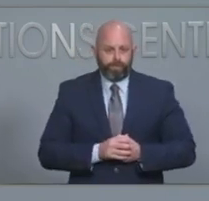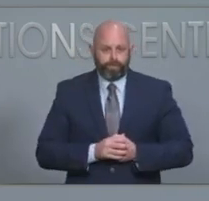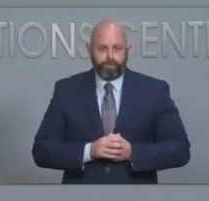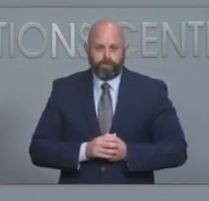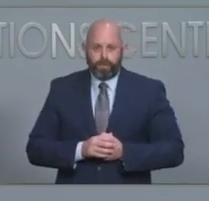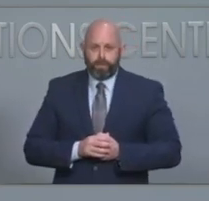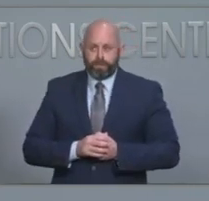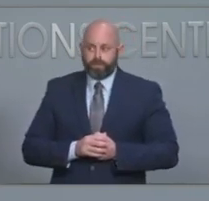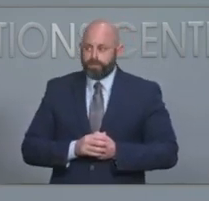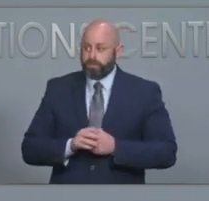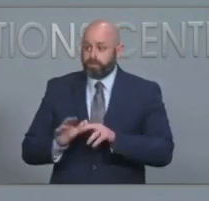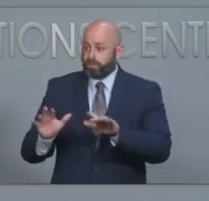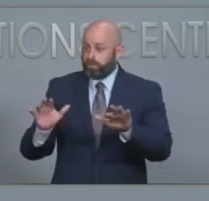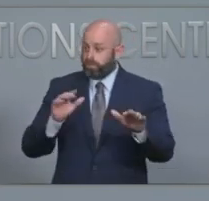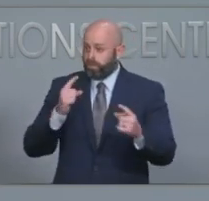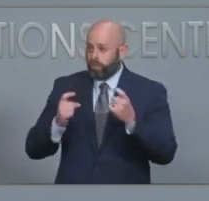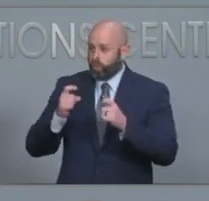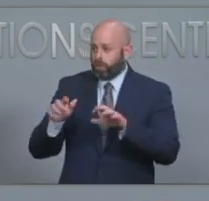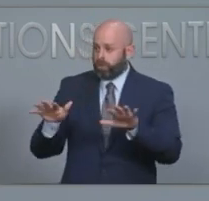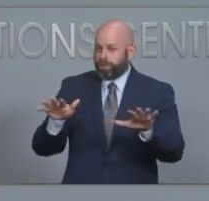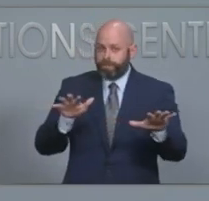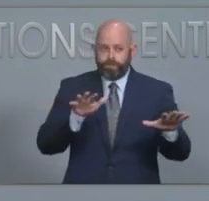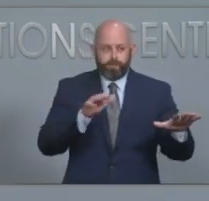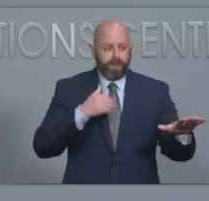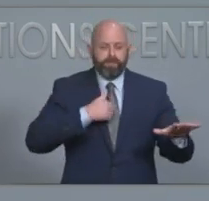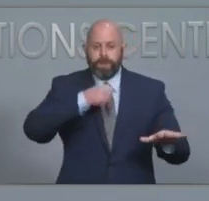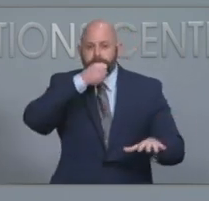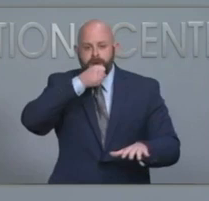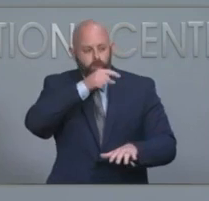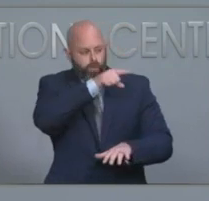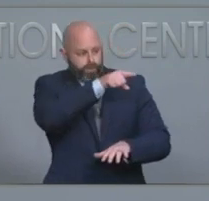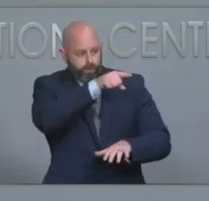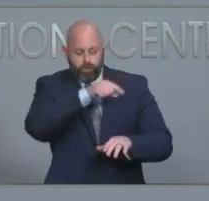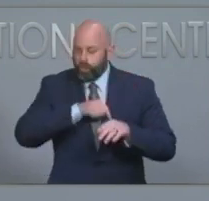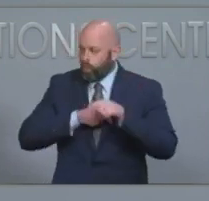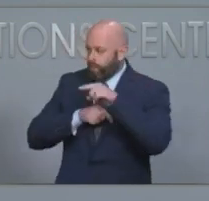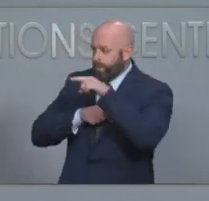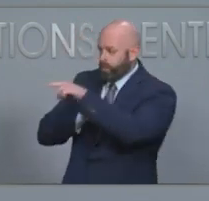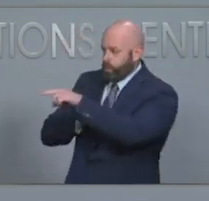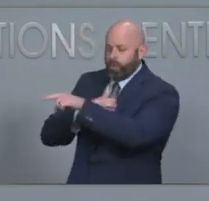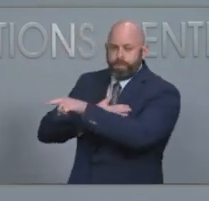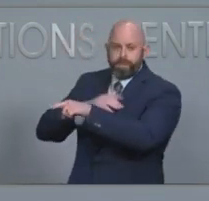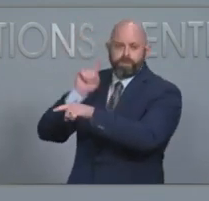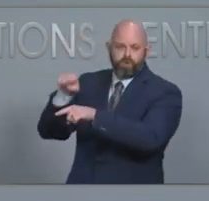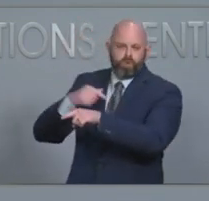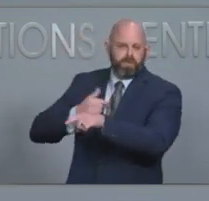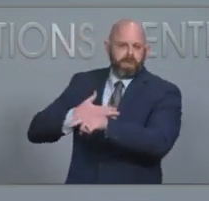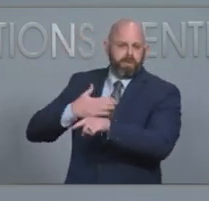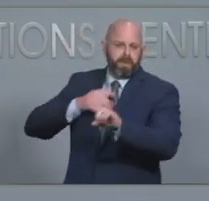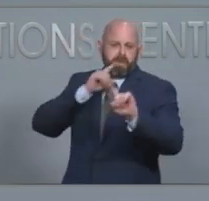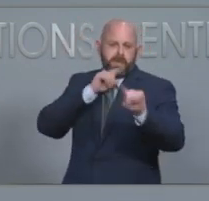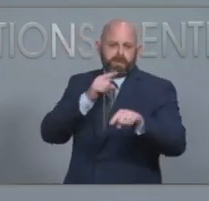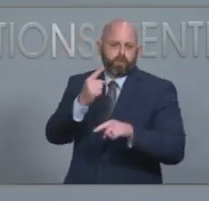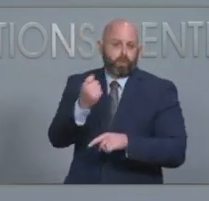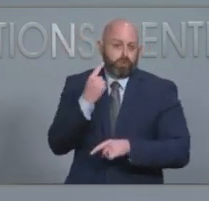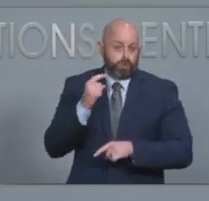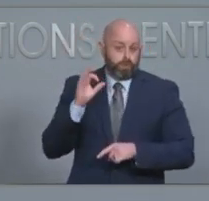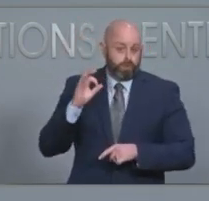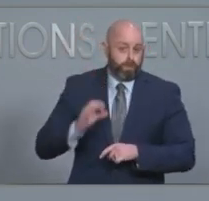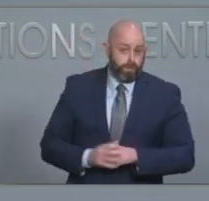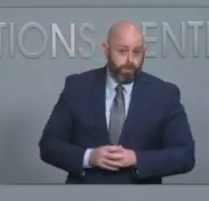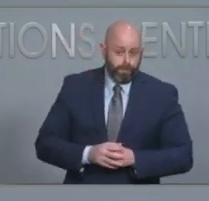So if anyone in the room has a question, there's a mic at each end if you would go there, and I'll be happy to answer your question for anyone in the room.